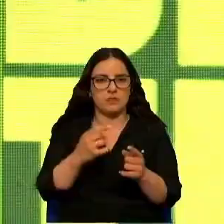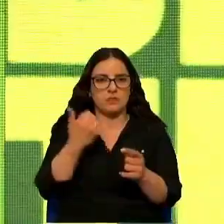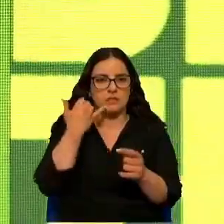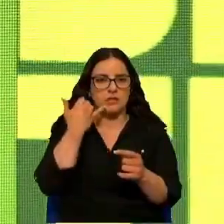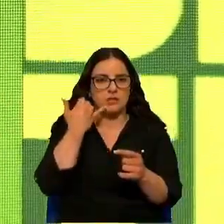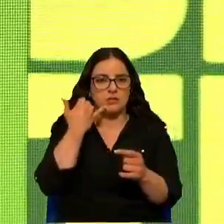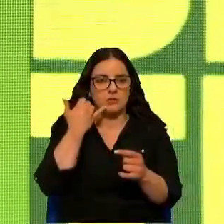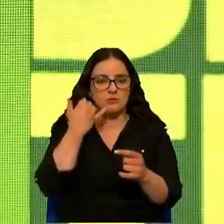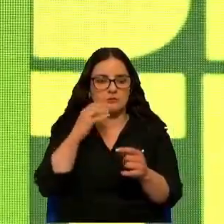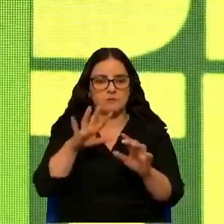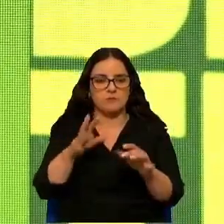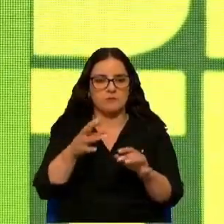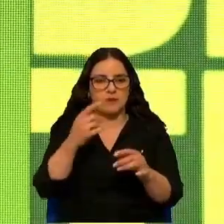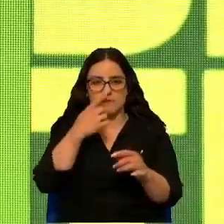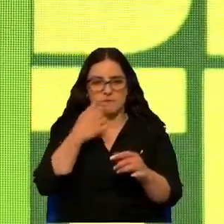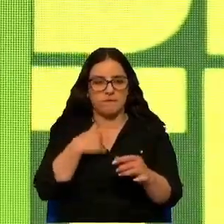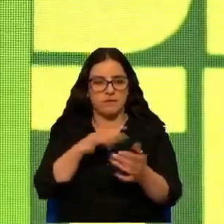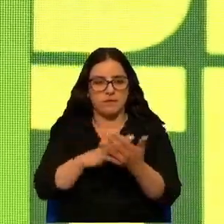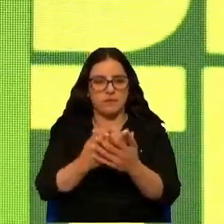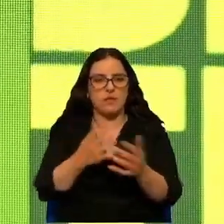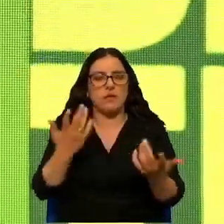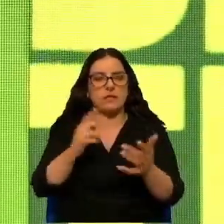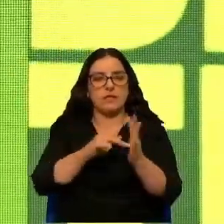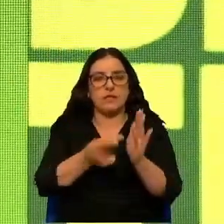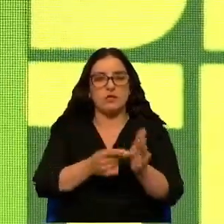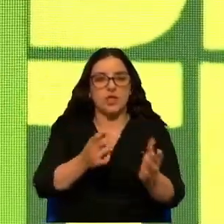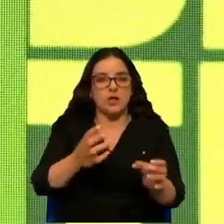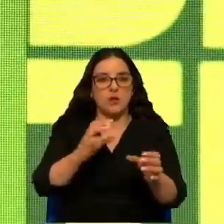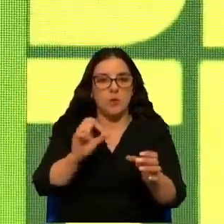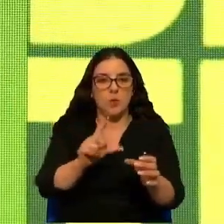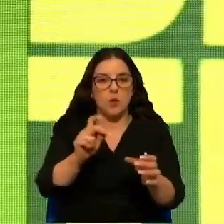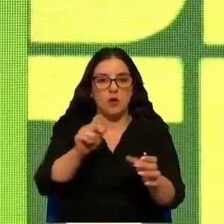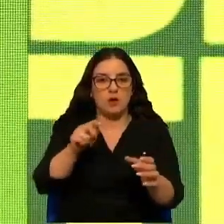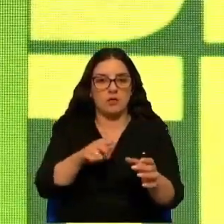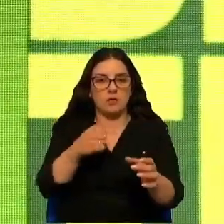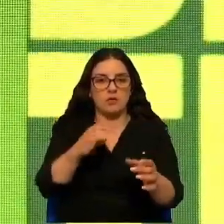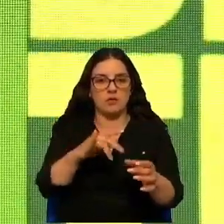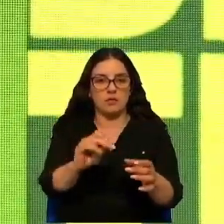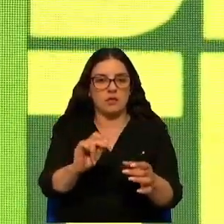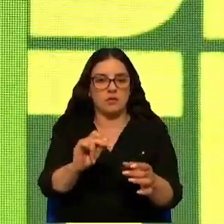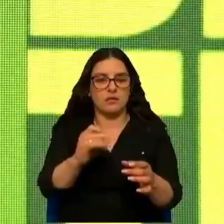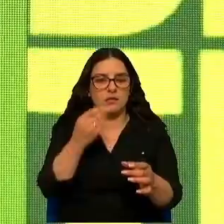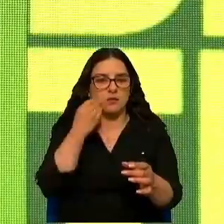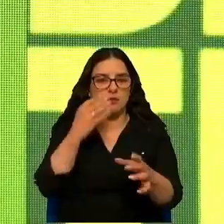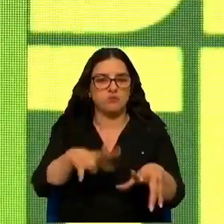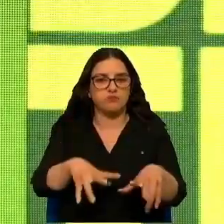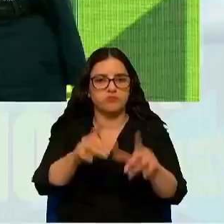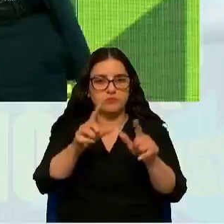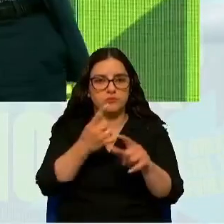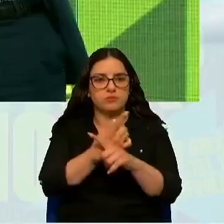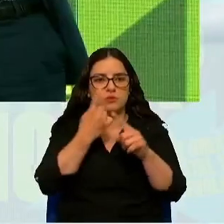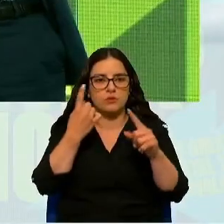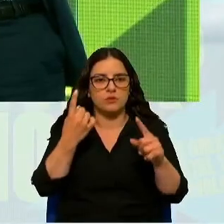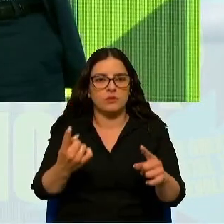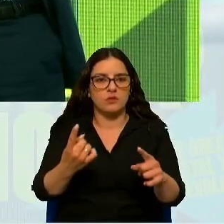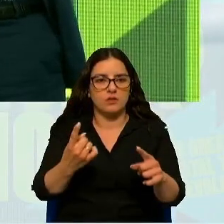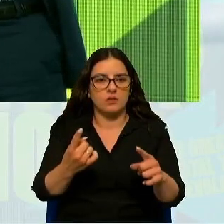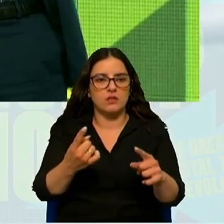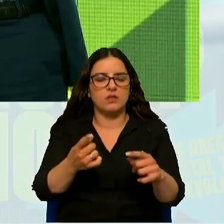you what are quantum technologies, how they've evolved, and why, and what